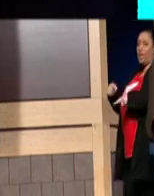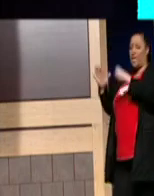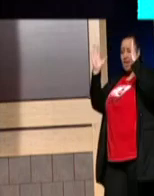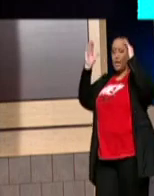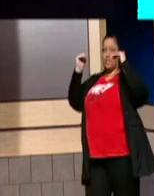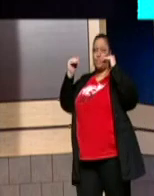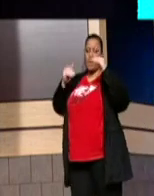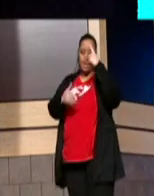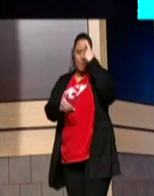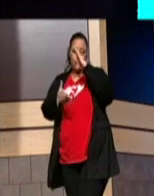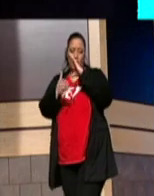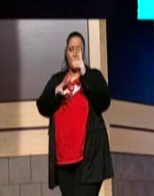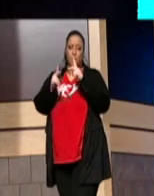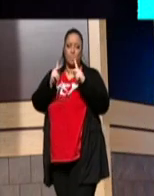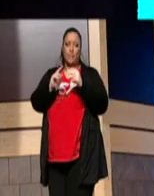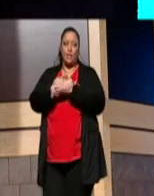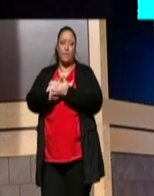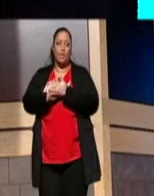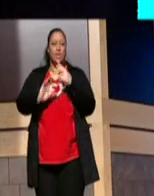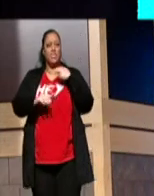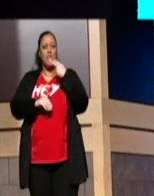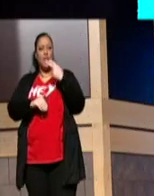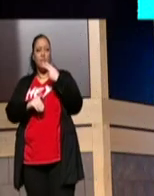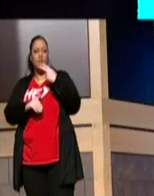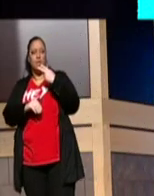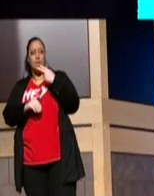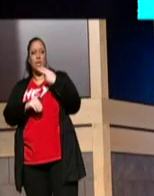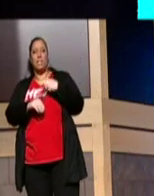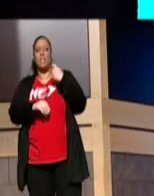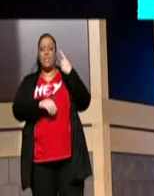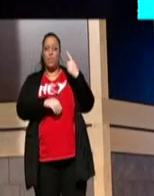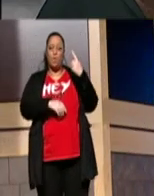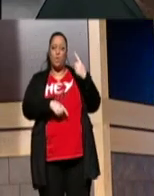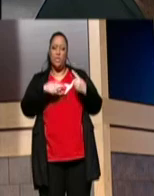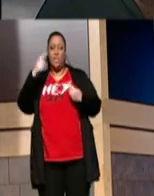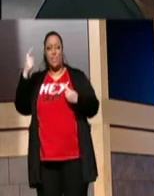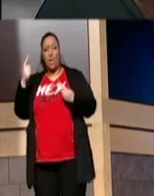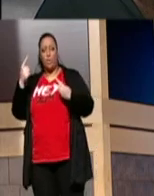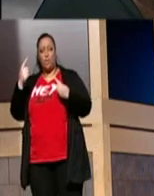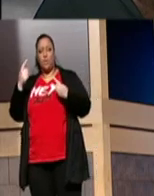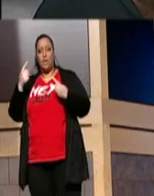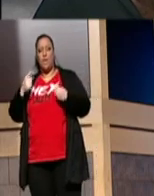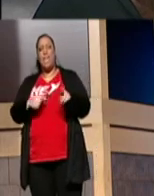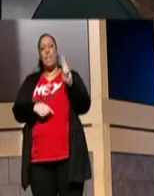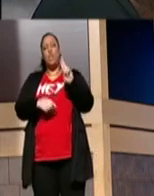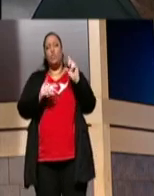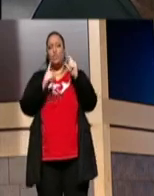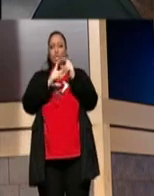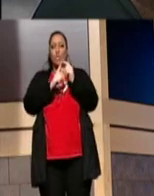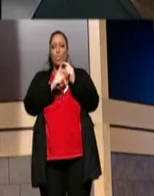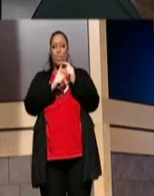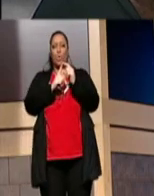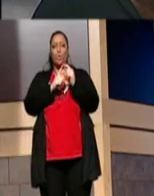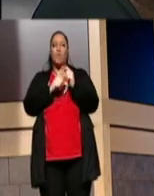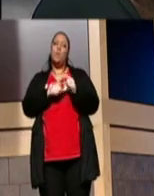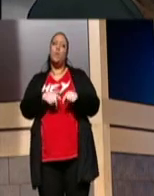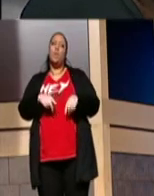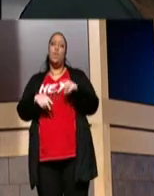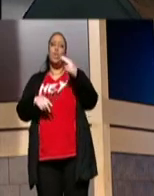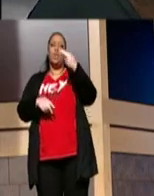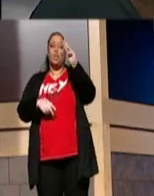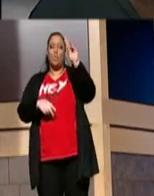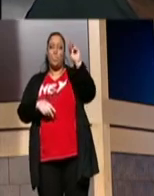believe, because they look and say, well, this one's against this one's against that one. And I use the word humane. The Bible